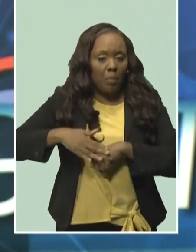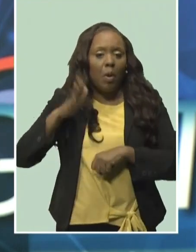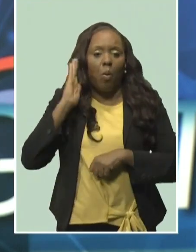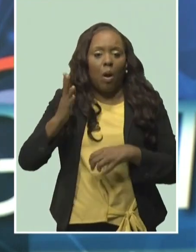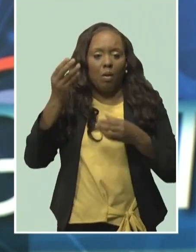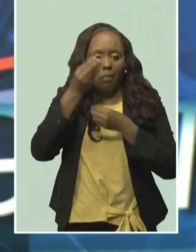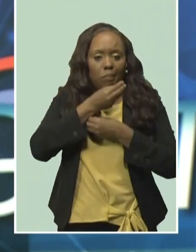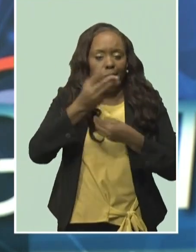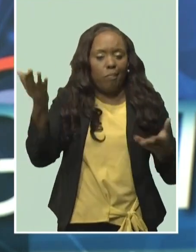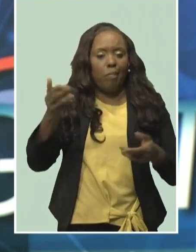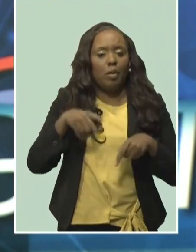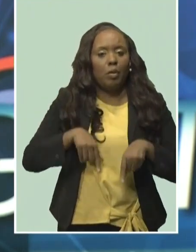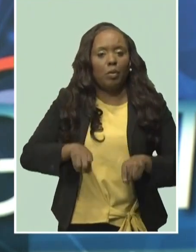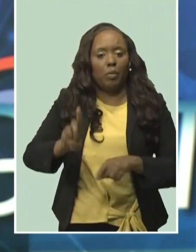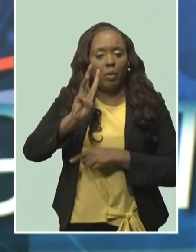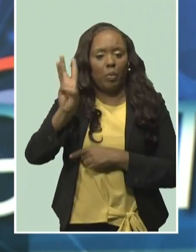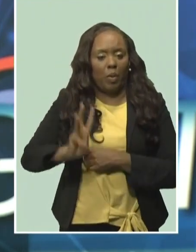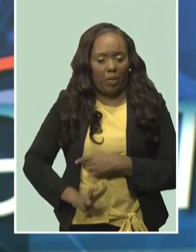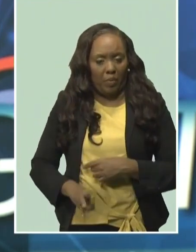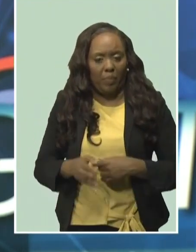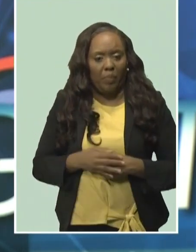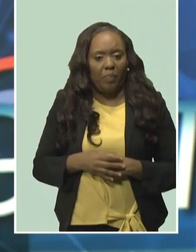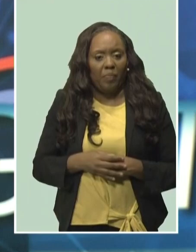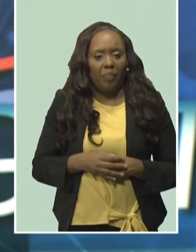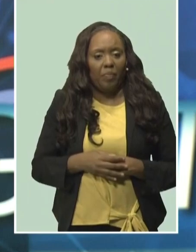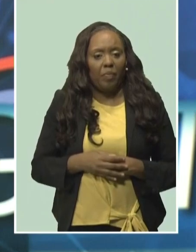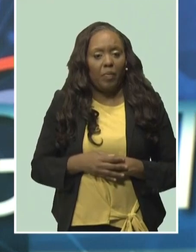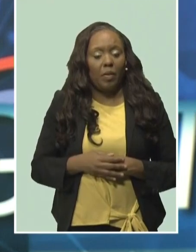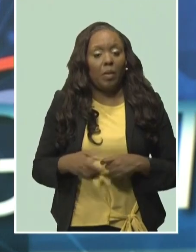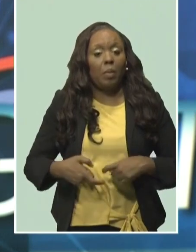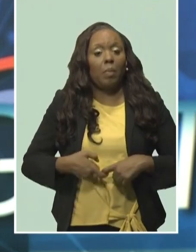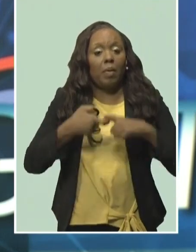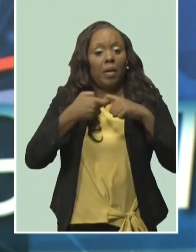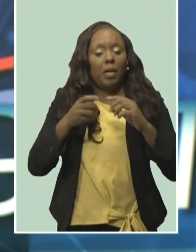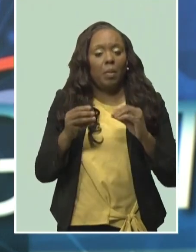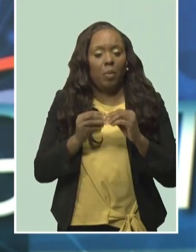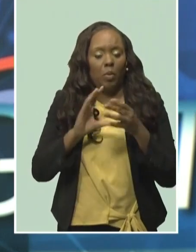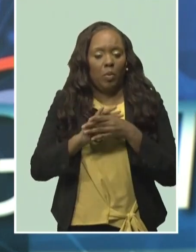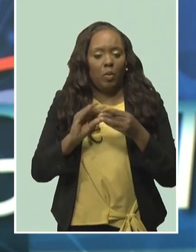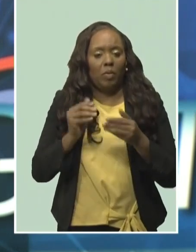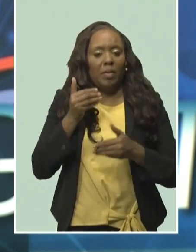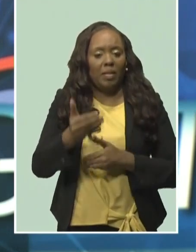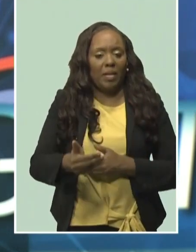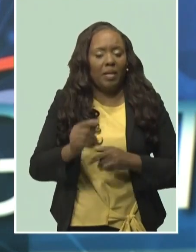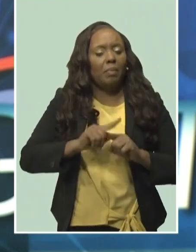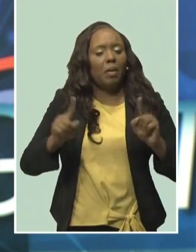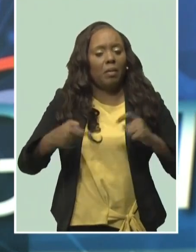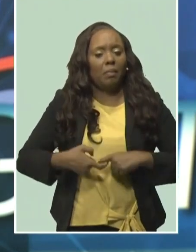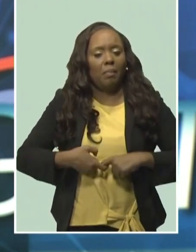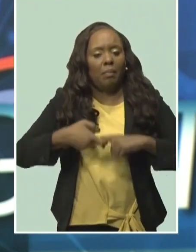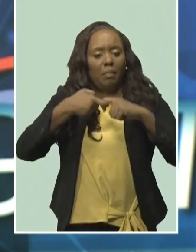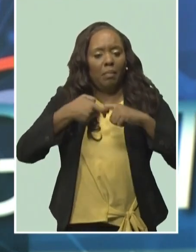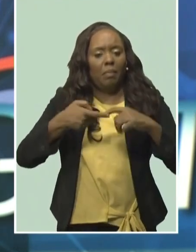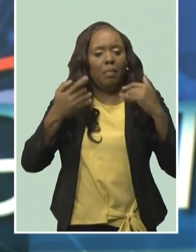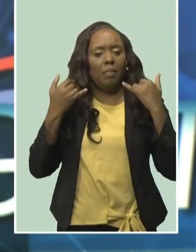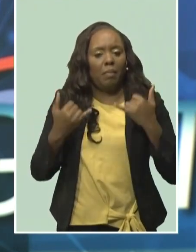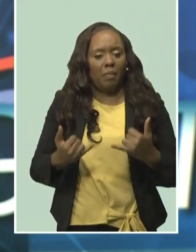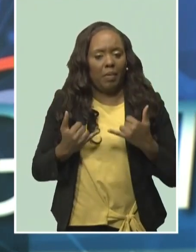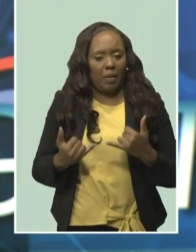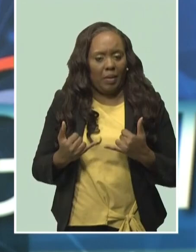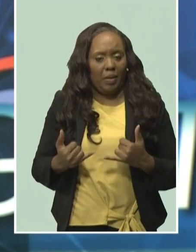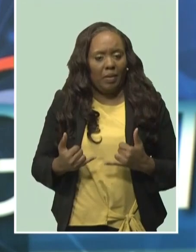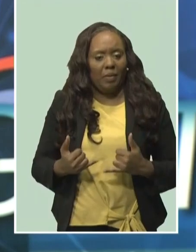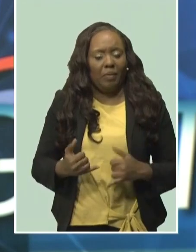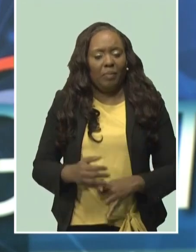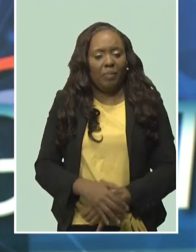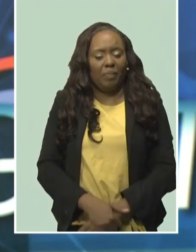details coming up in our weather segment. We'll take a break here, but coming up, the Attorney General talks of Barbados' efforts to get off the Financial